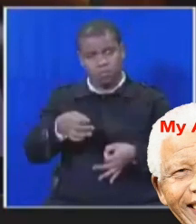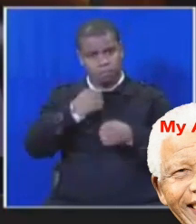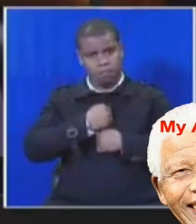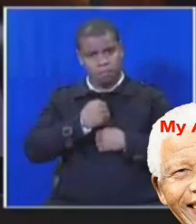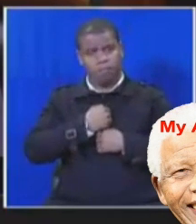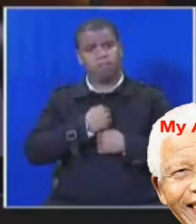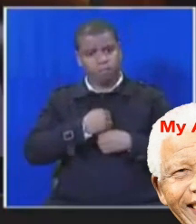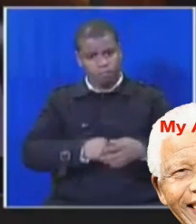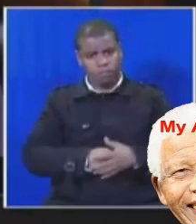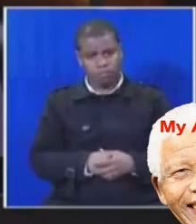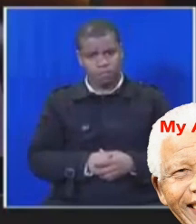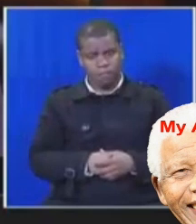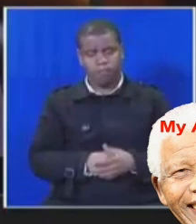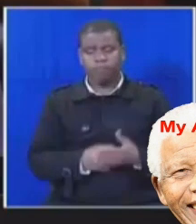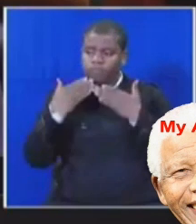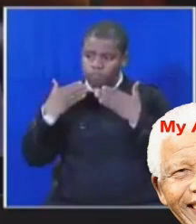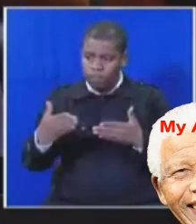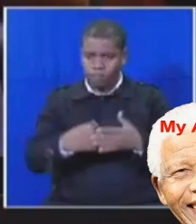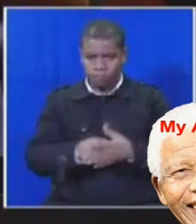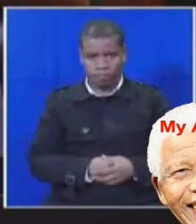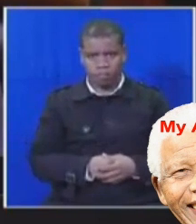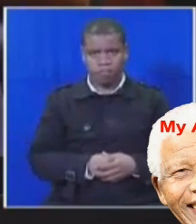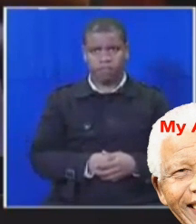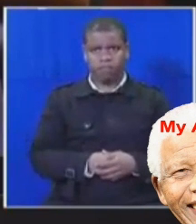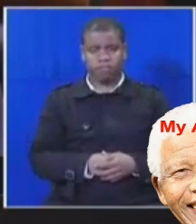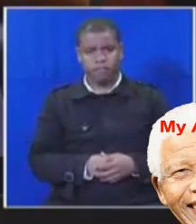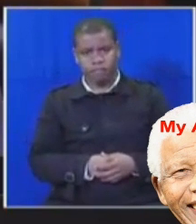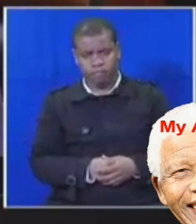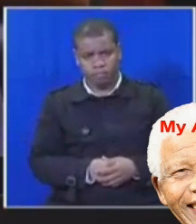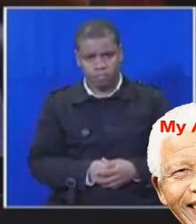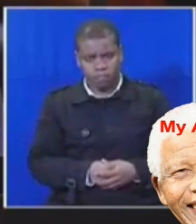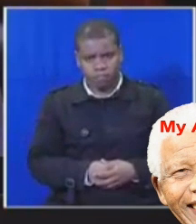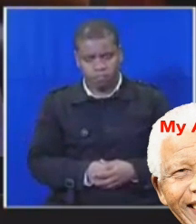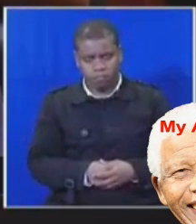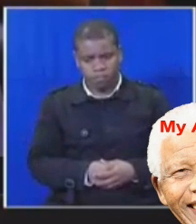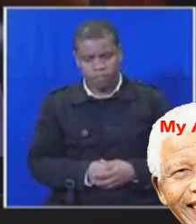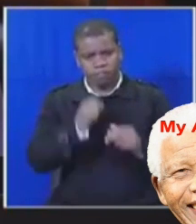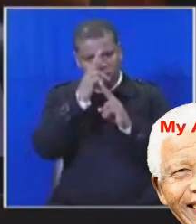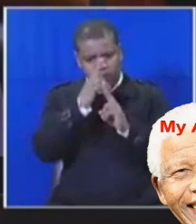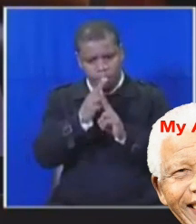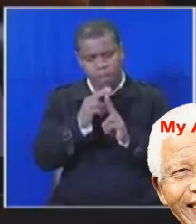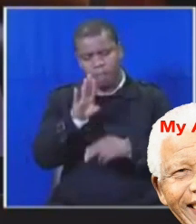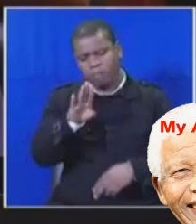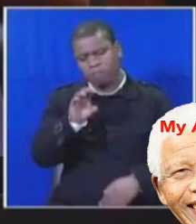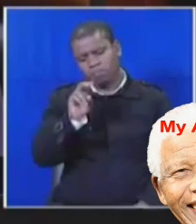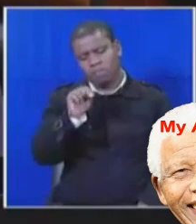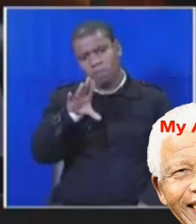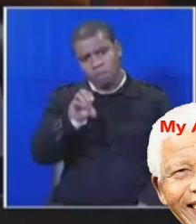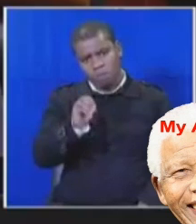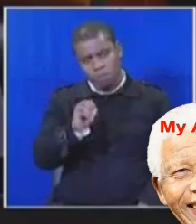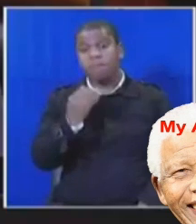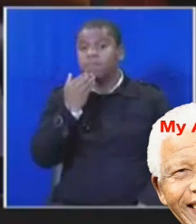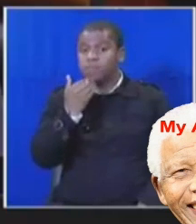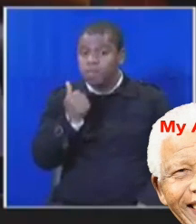So, thank you very much for your understanding. Honorable Pongo, can you please